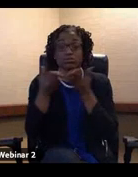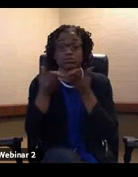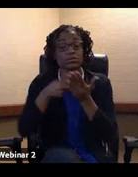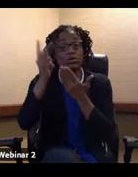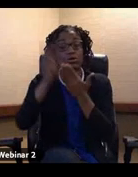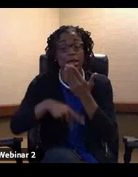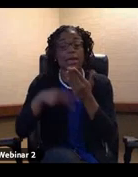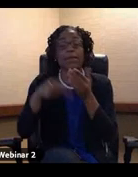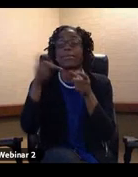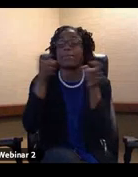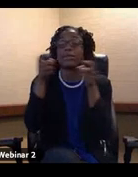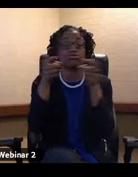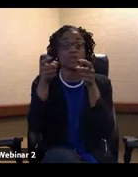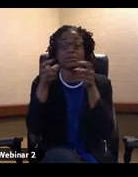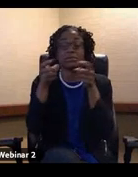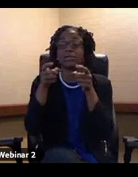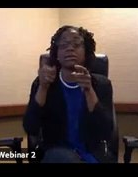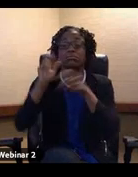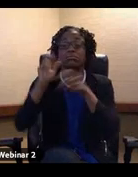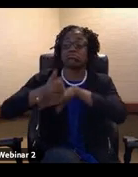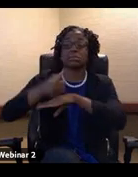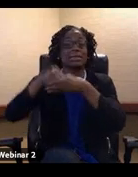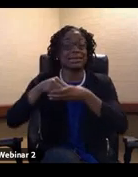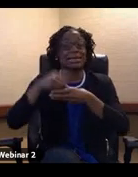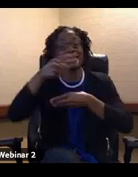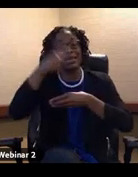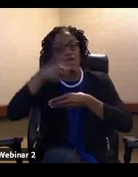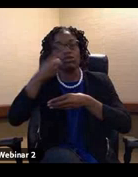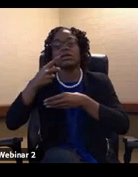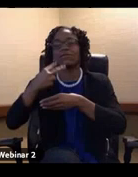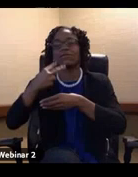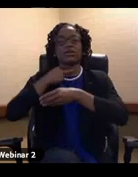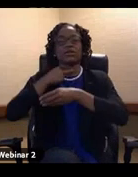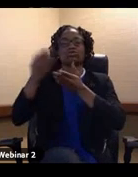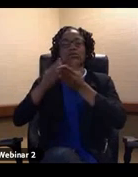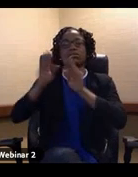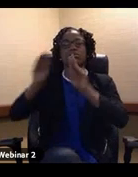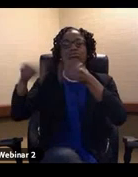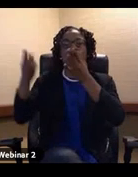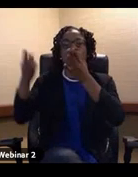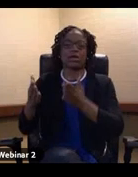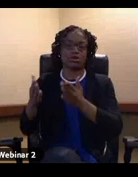service program administratively housed in a hearing victim service provider agency.